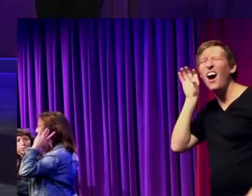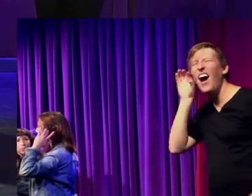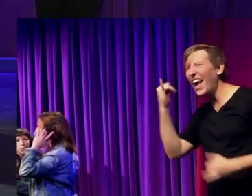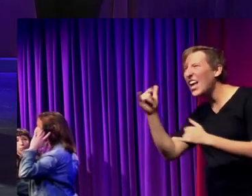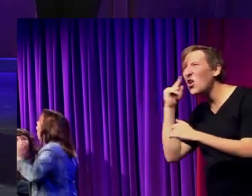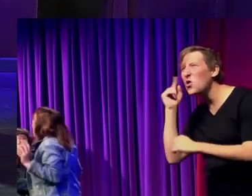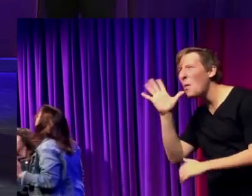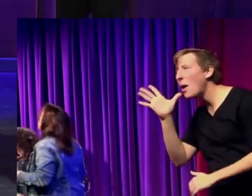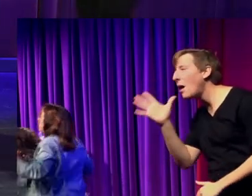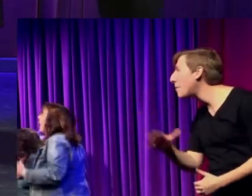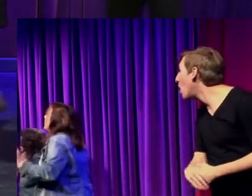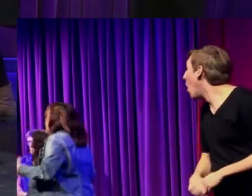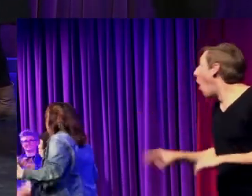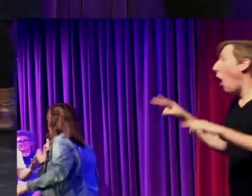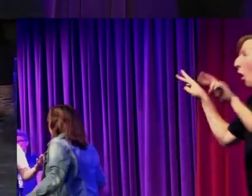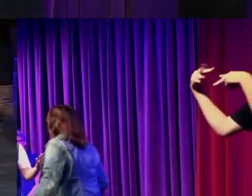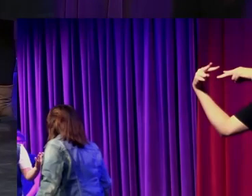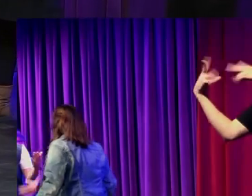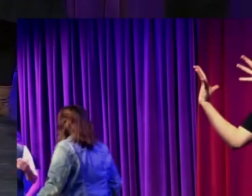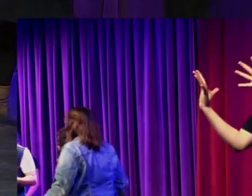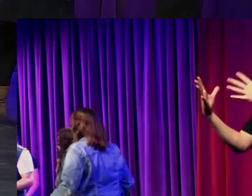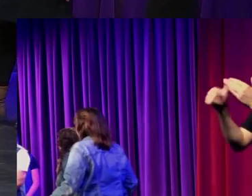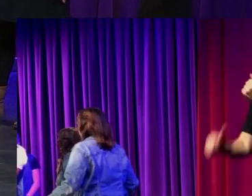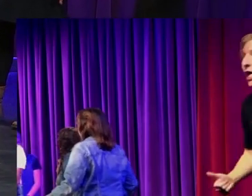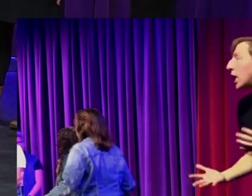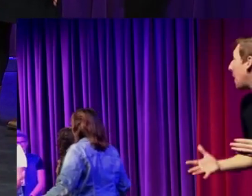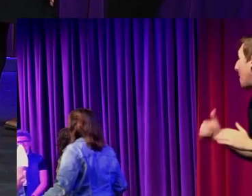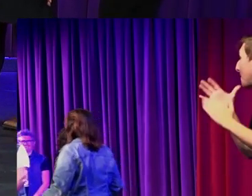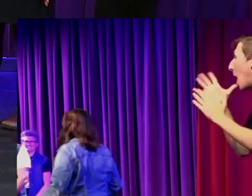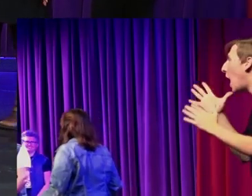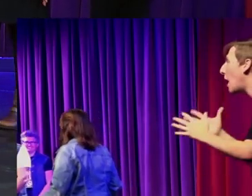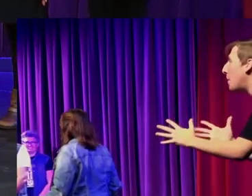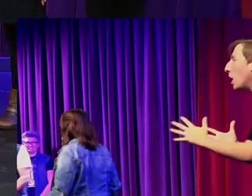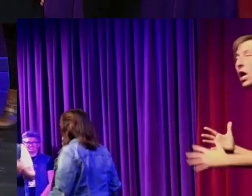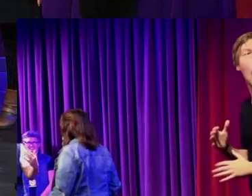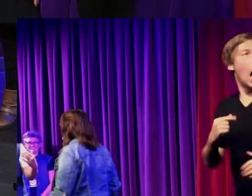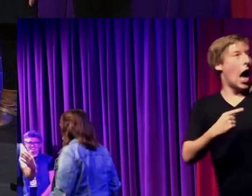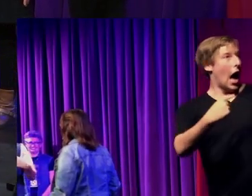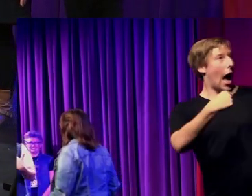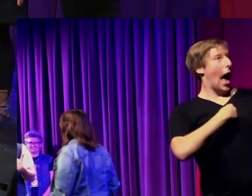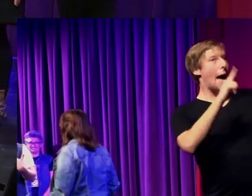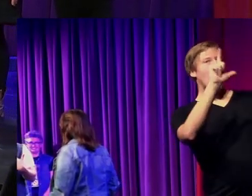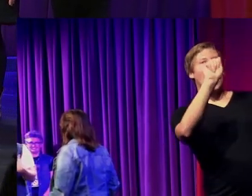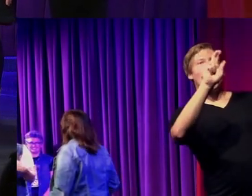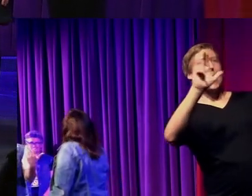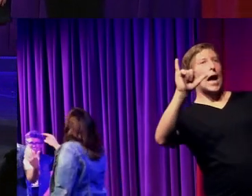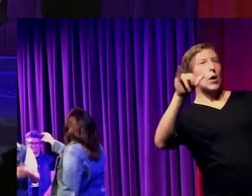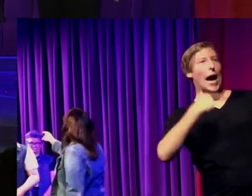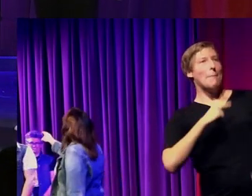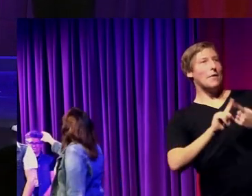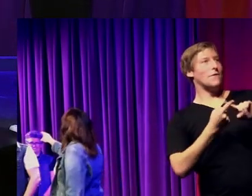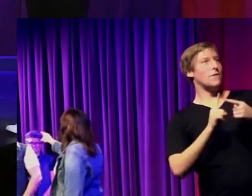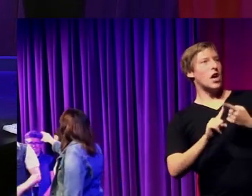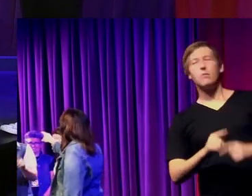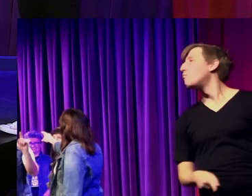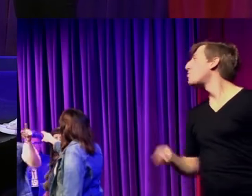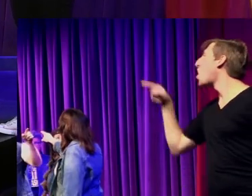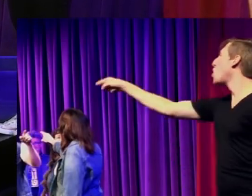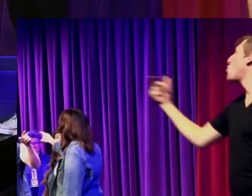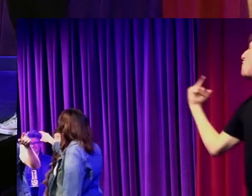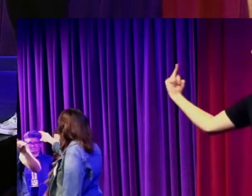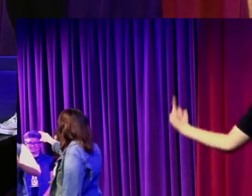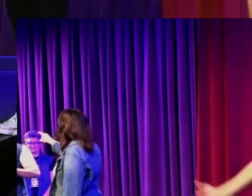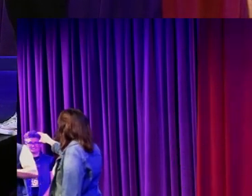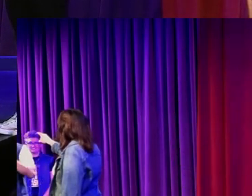Let's make this a thing. Holy shit! Mom! What? I'm Larry, I'm the friend. You fucker!